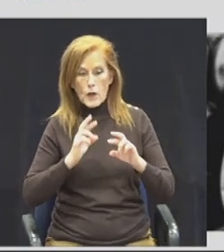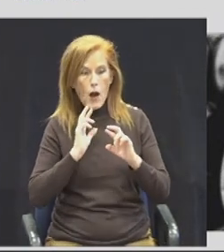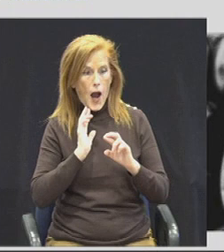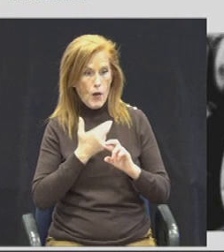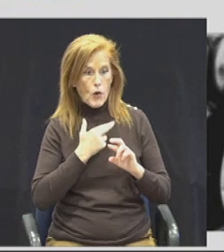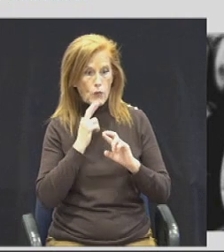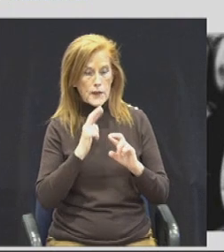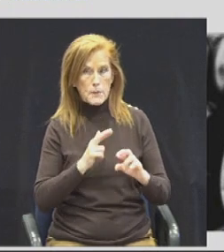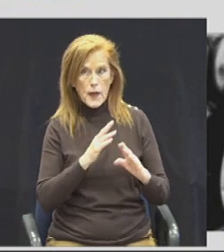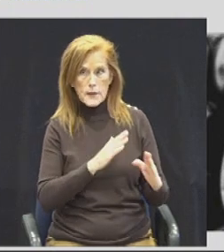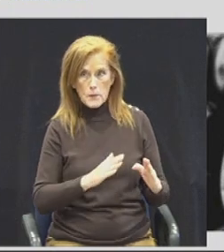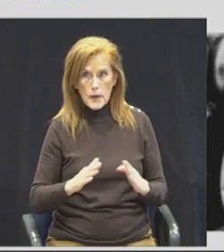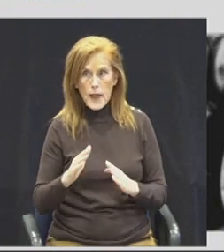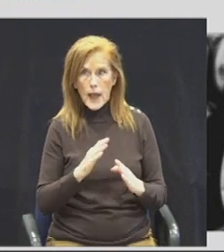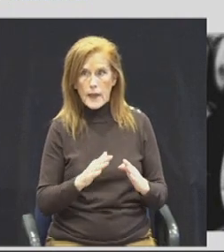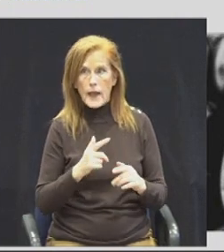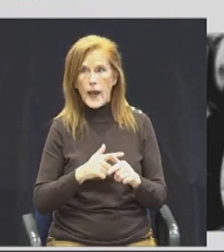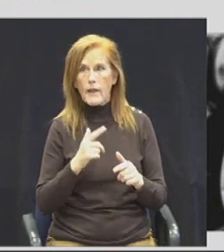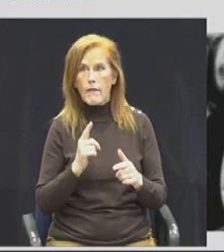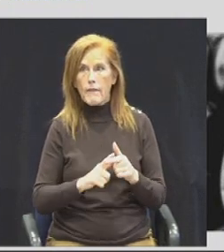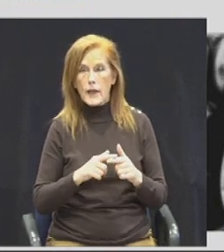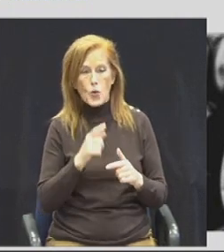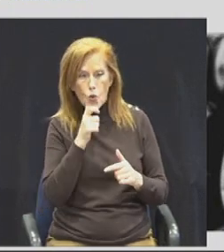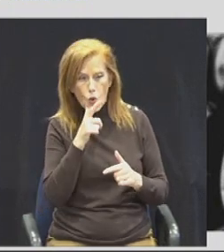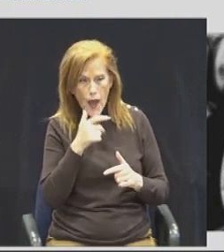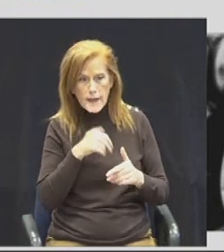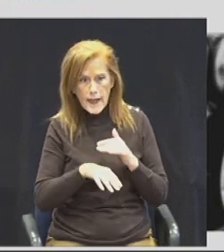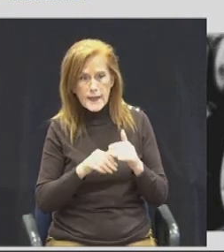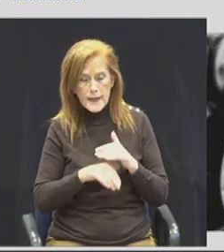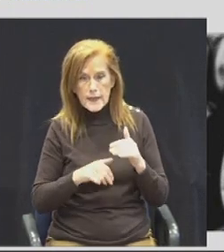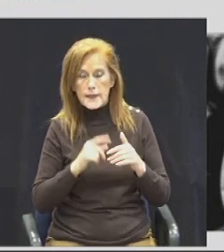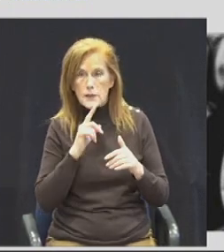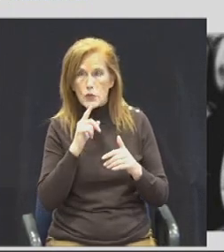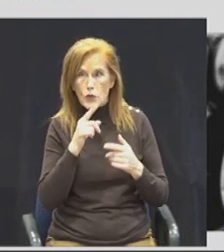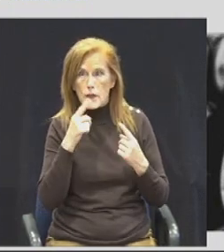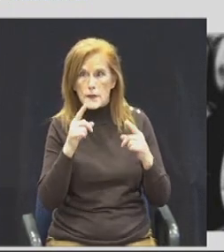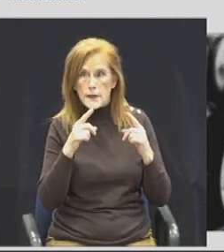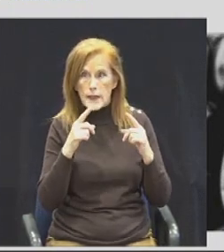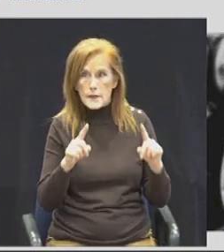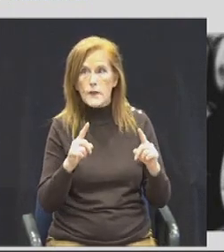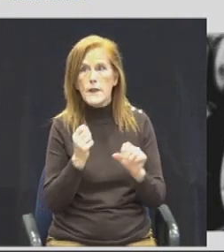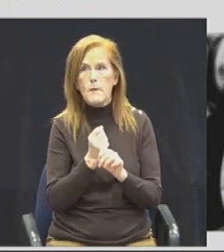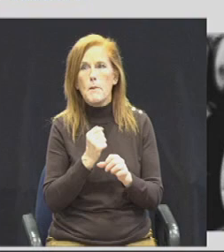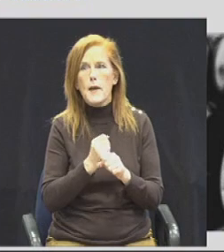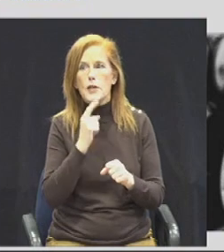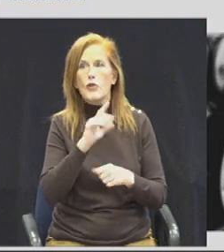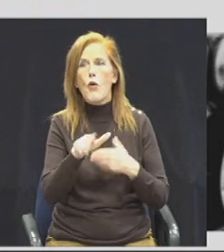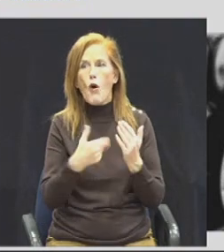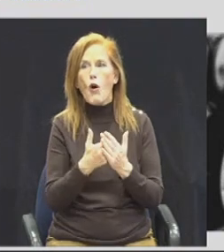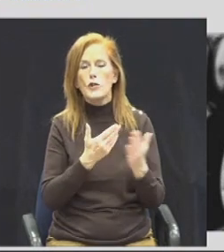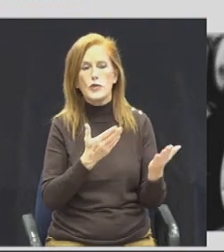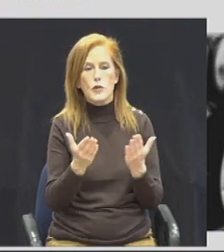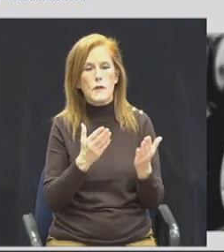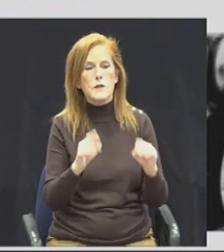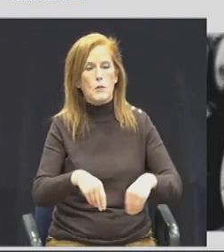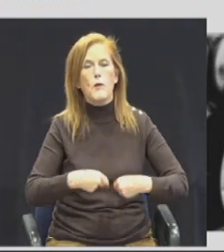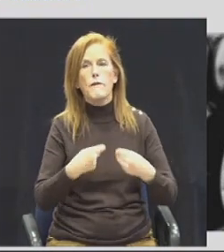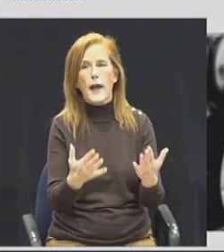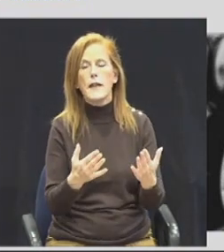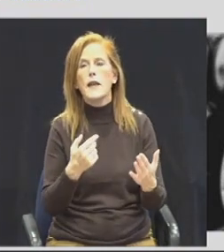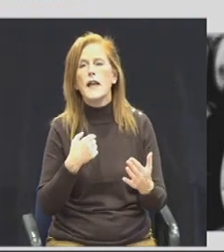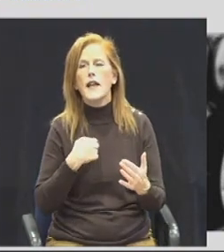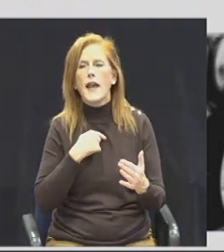emergency, and assure that services will be provided equitably in an emergency or disaster. And could have underlined